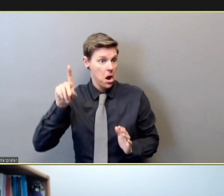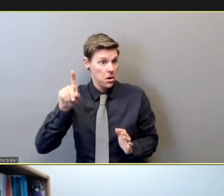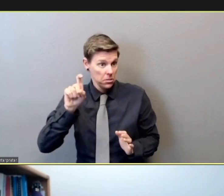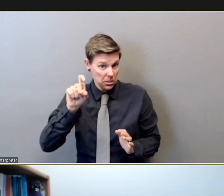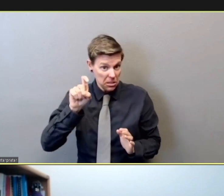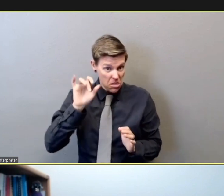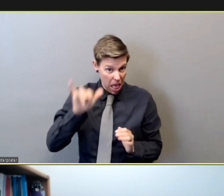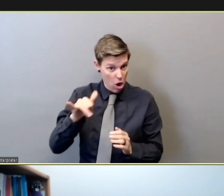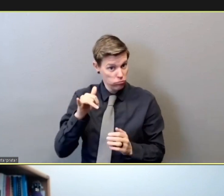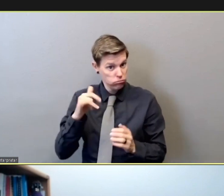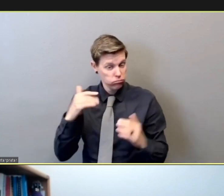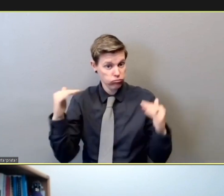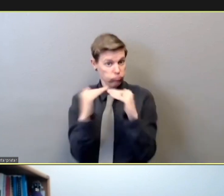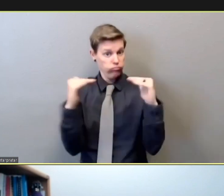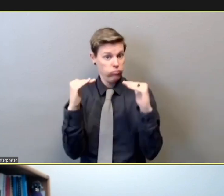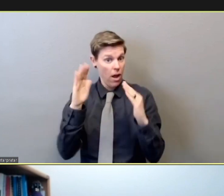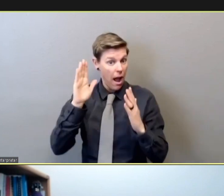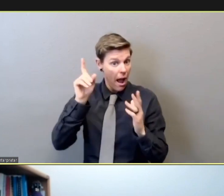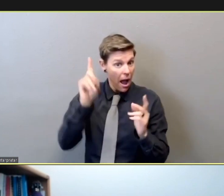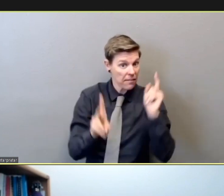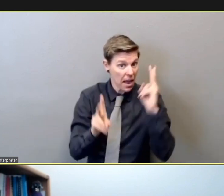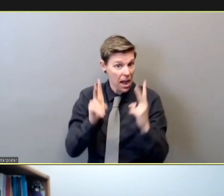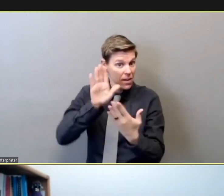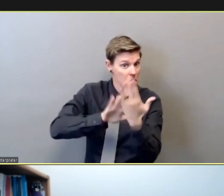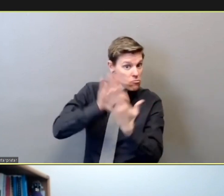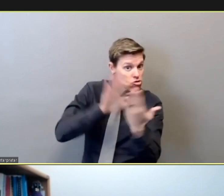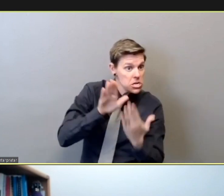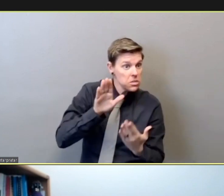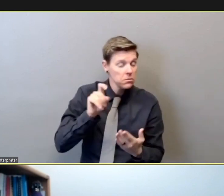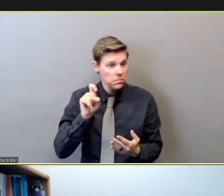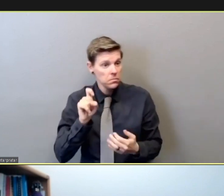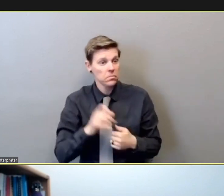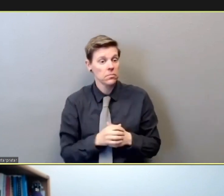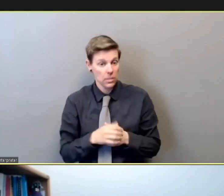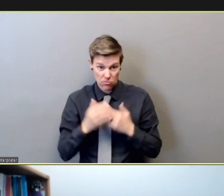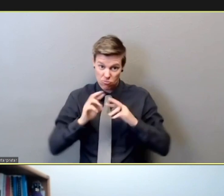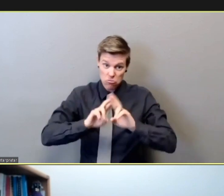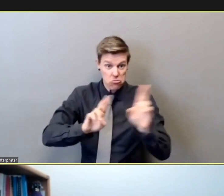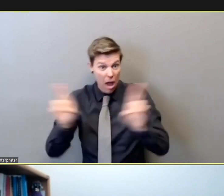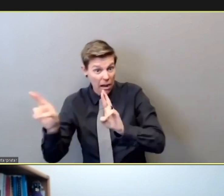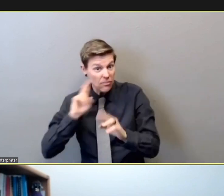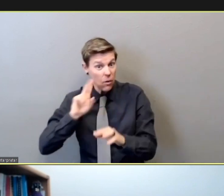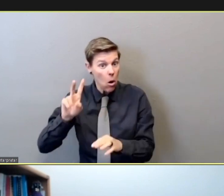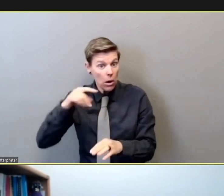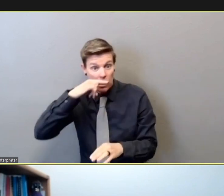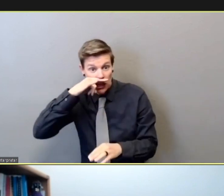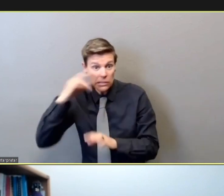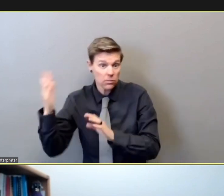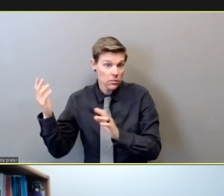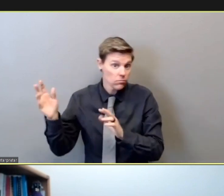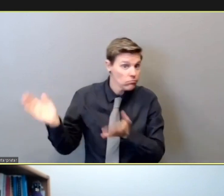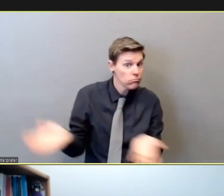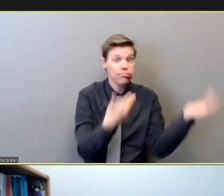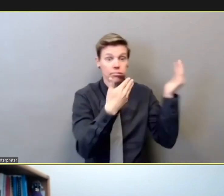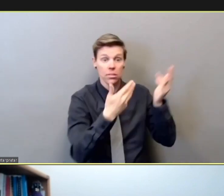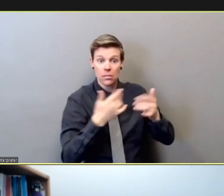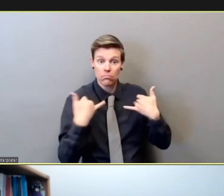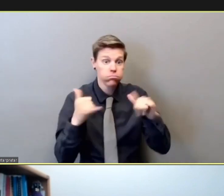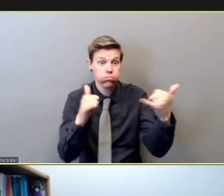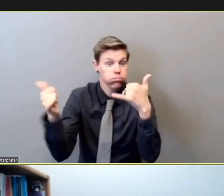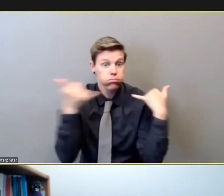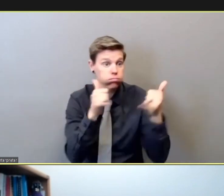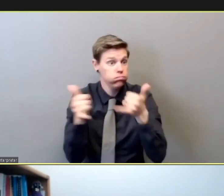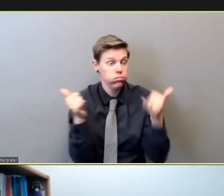kids back to the fields, to their respective sports. My second question is, how effective do we think the mandatory